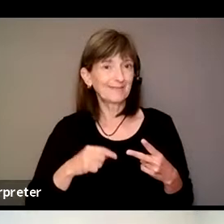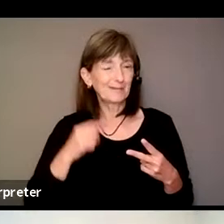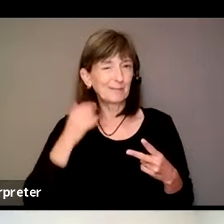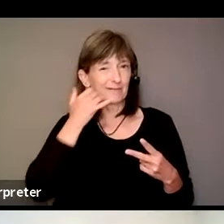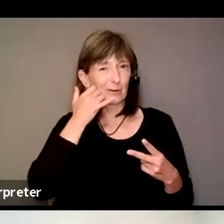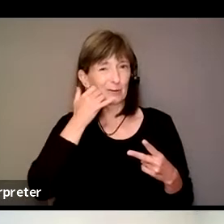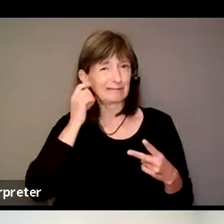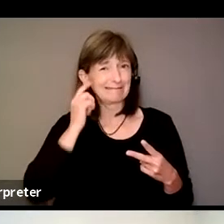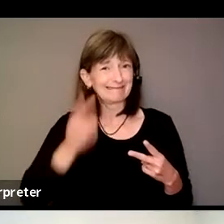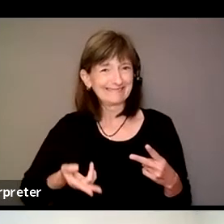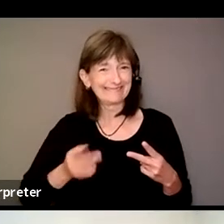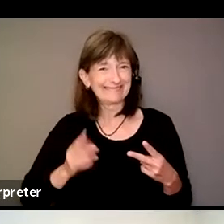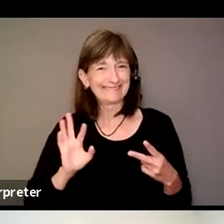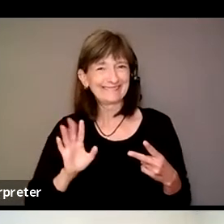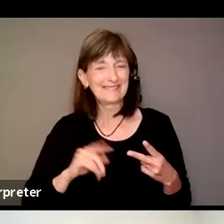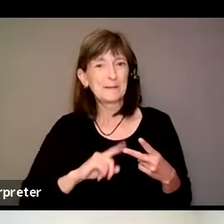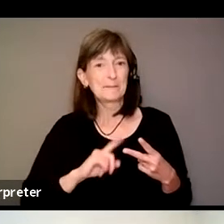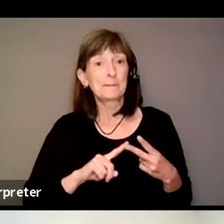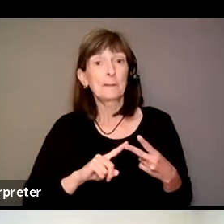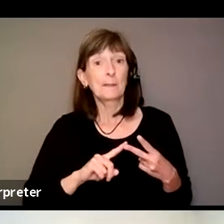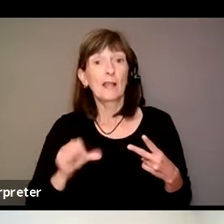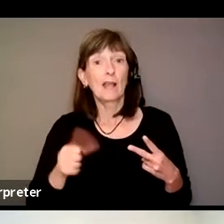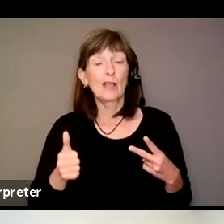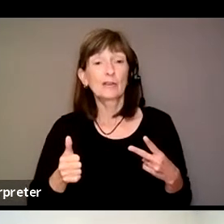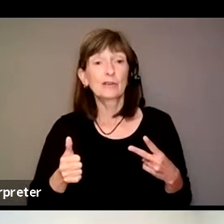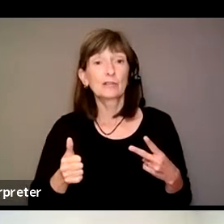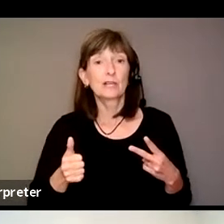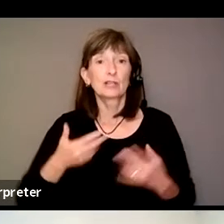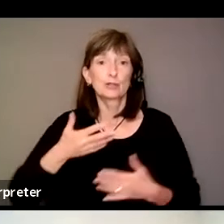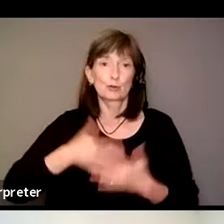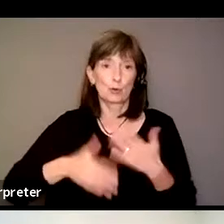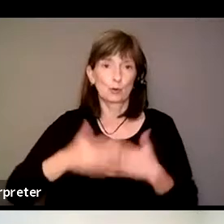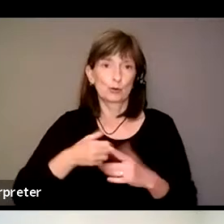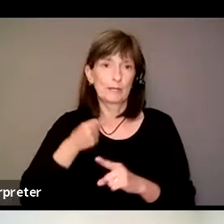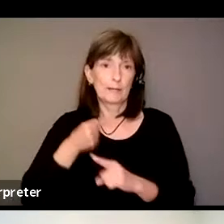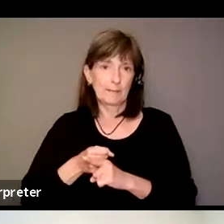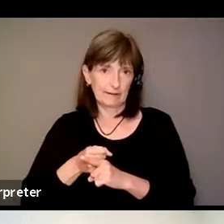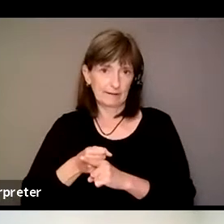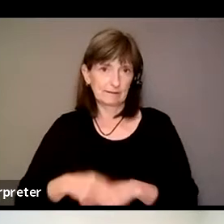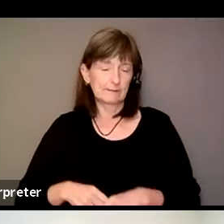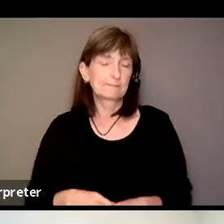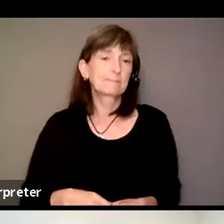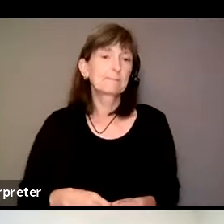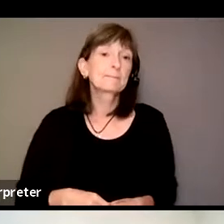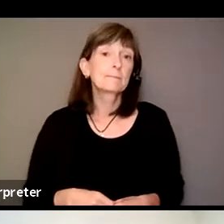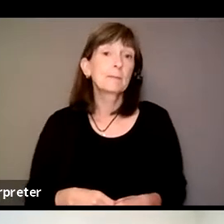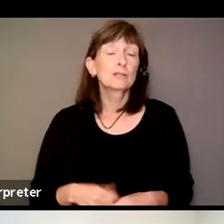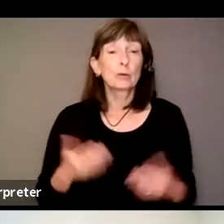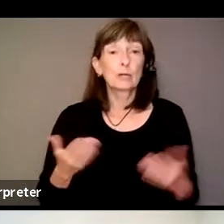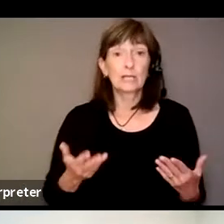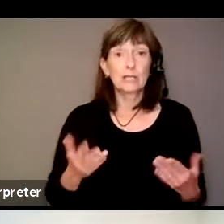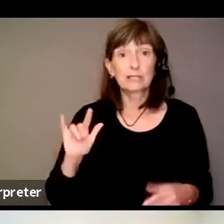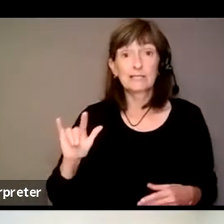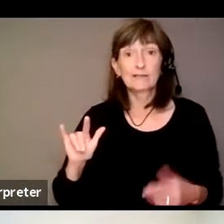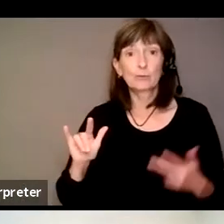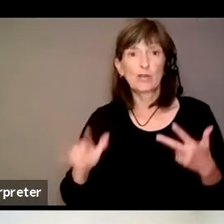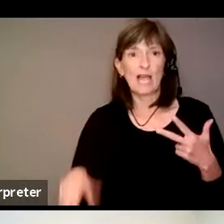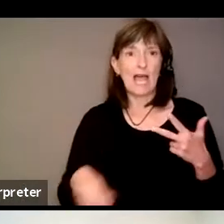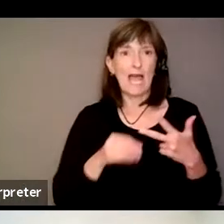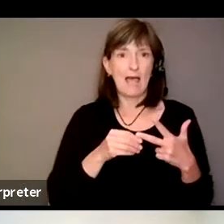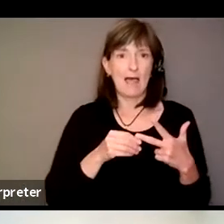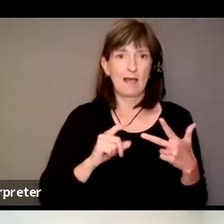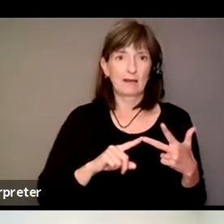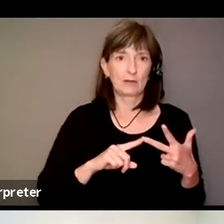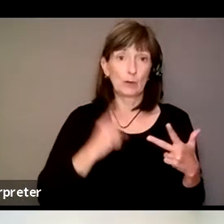here. And the other is, what's the social impact? So what we did in the town of Stephenville, we added a third